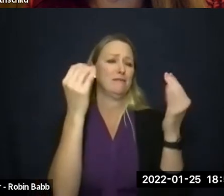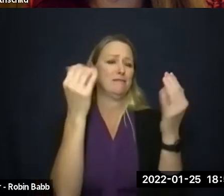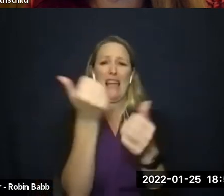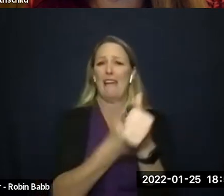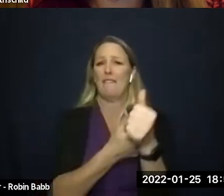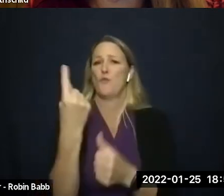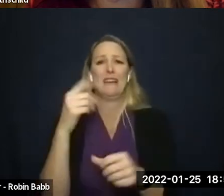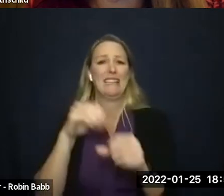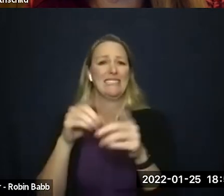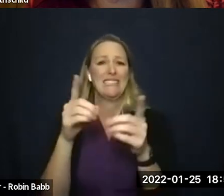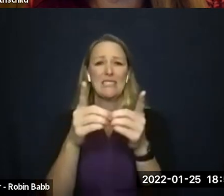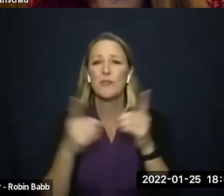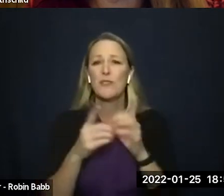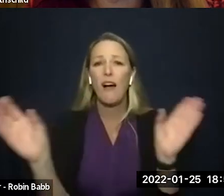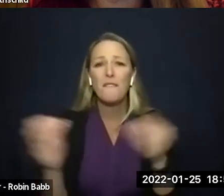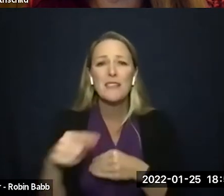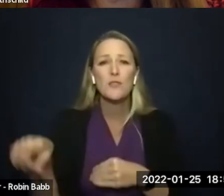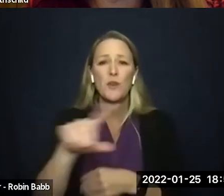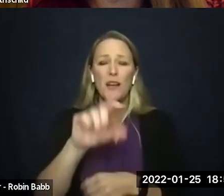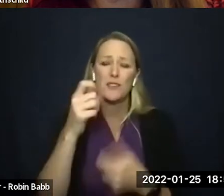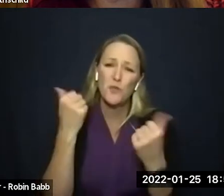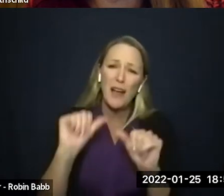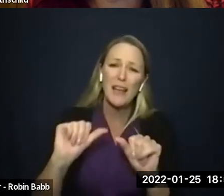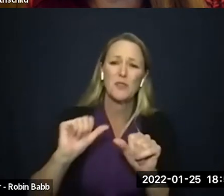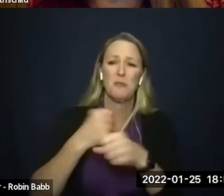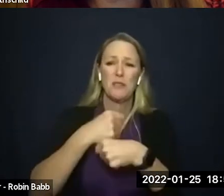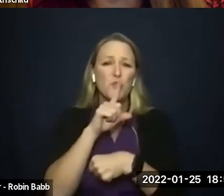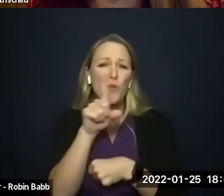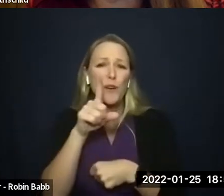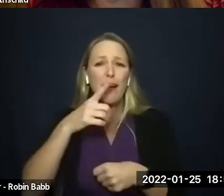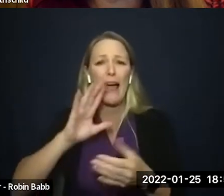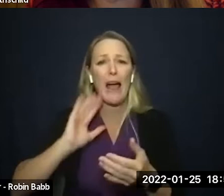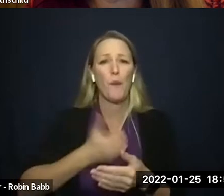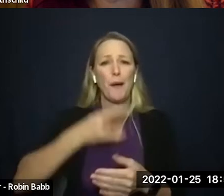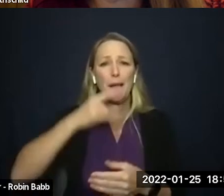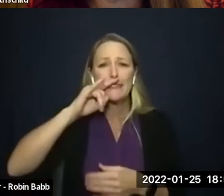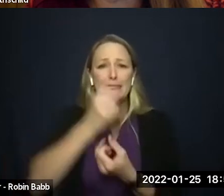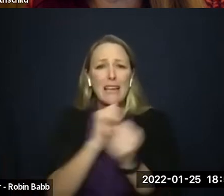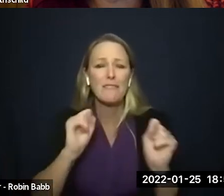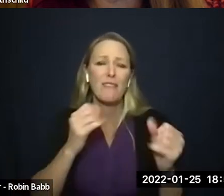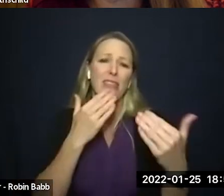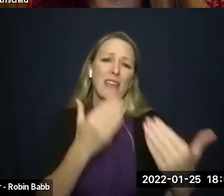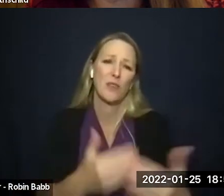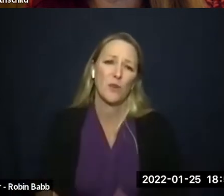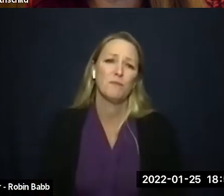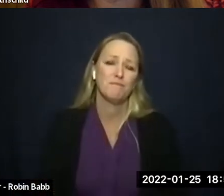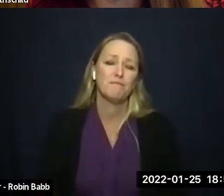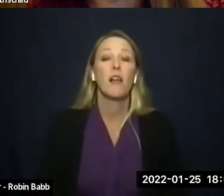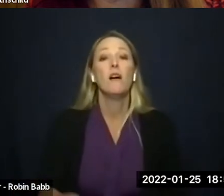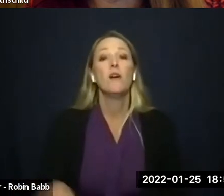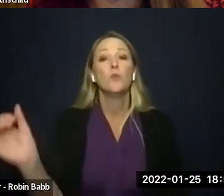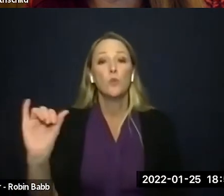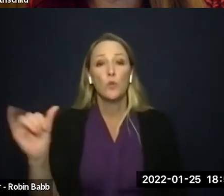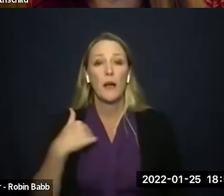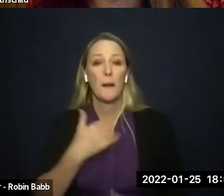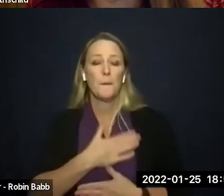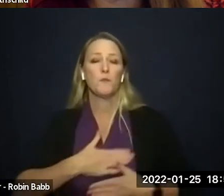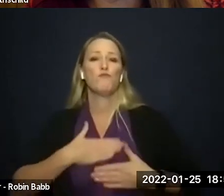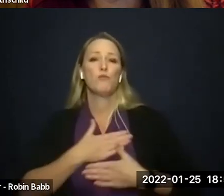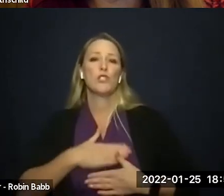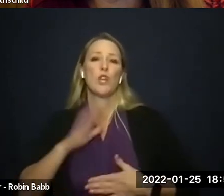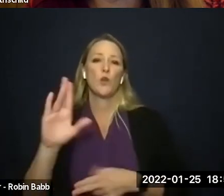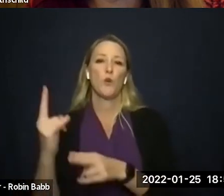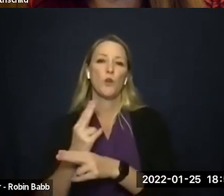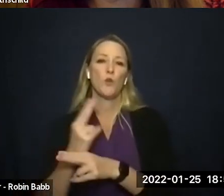district office who is trying to make and keep our kids safe so thank you i also appreciated your use of the